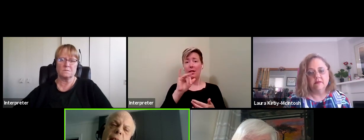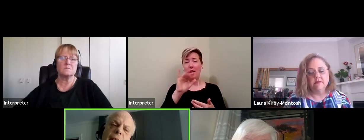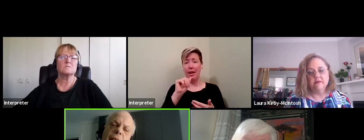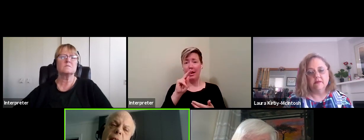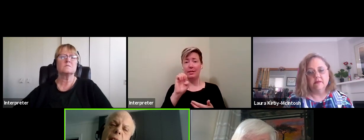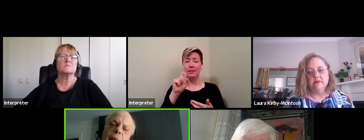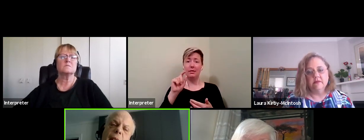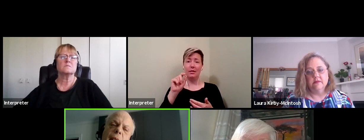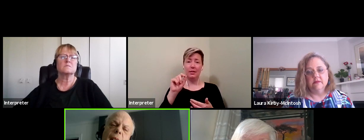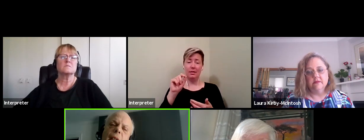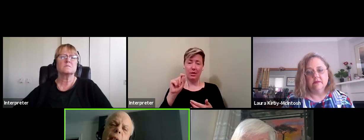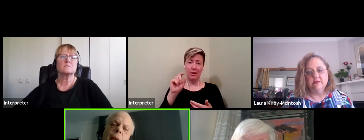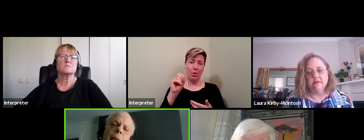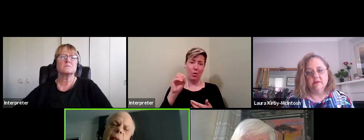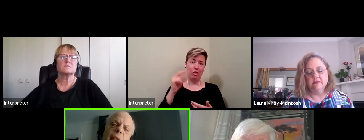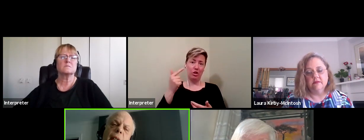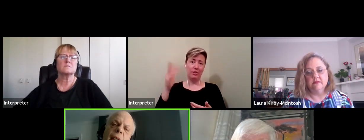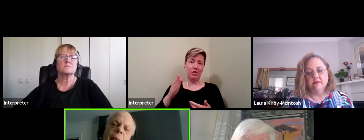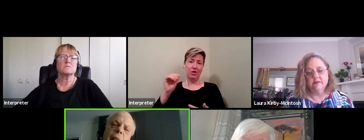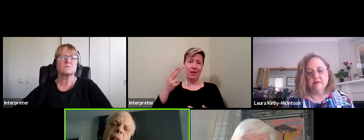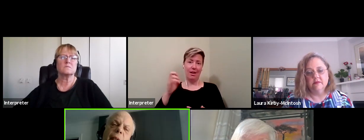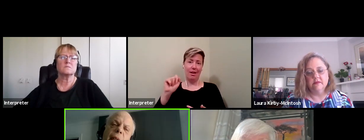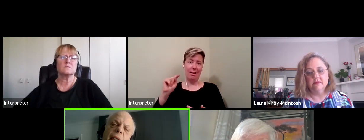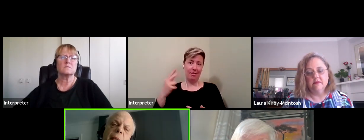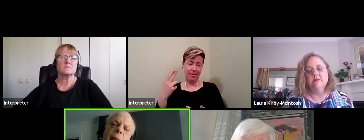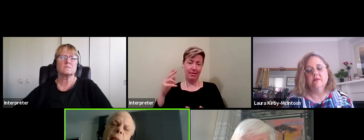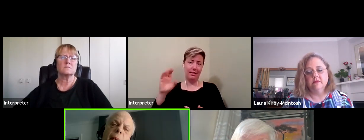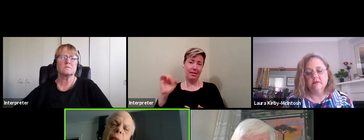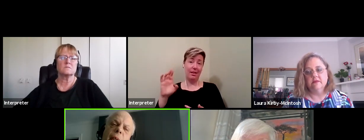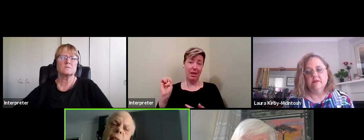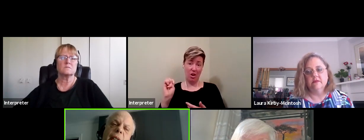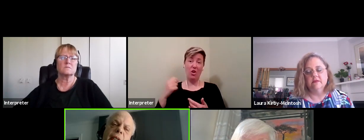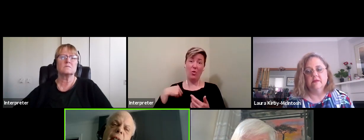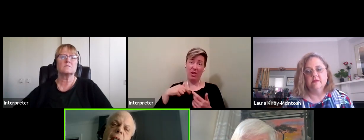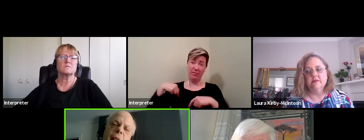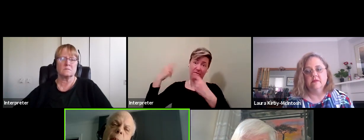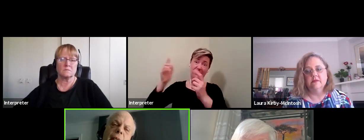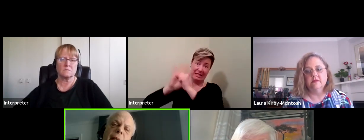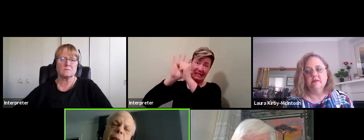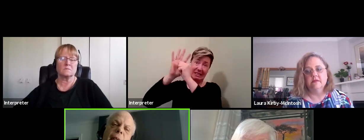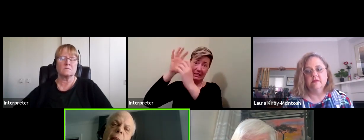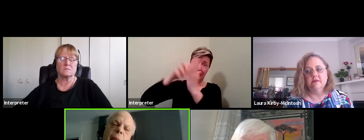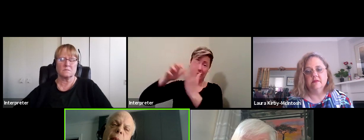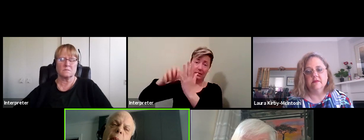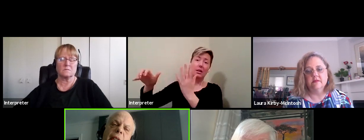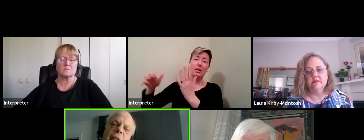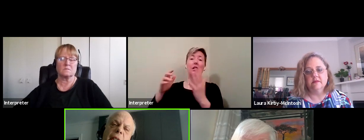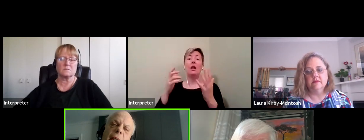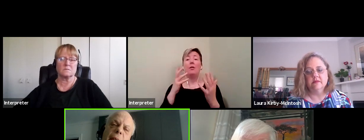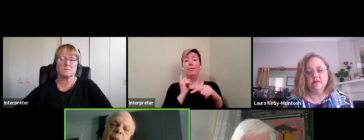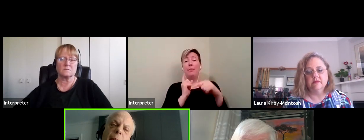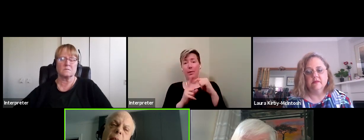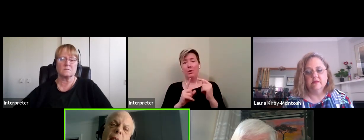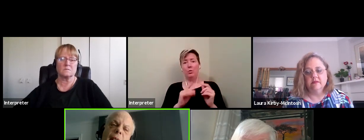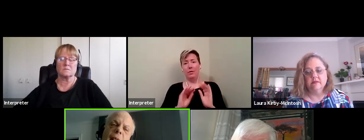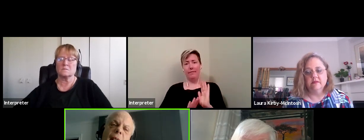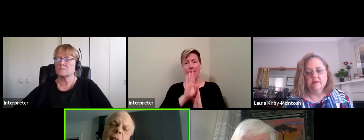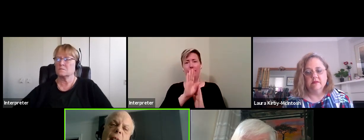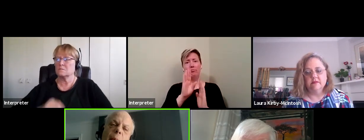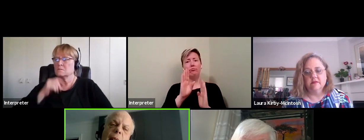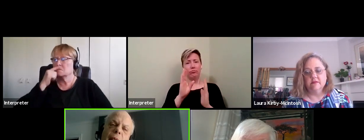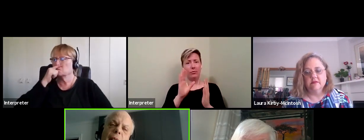aodaalliance.org/healthcare, you can see not only what we've done to campaign for this, but that we've released a comprehensive framework for what accessible healthcare would look